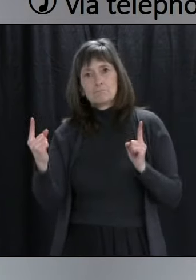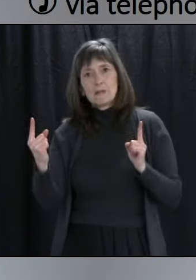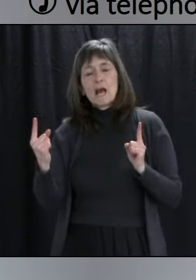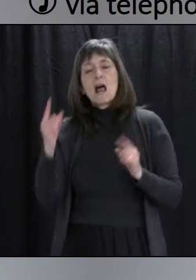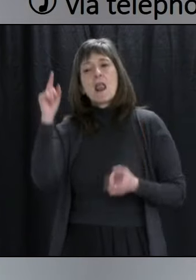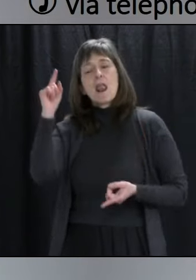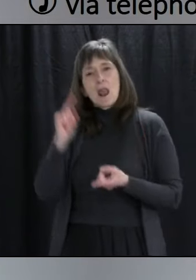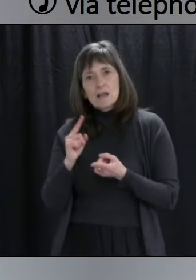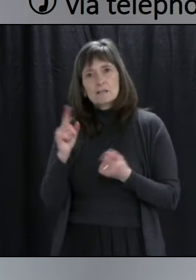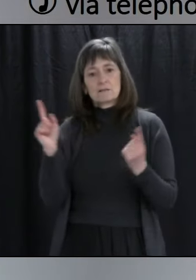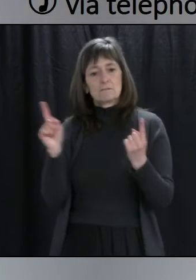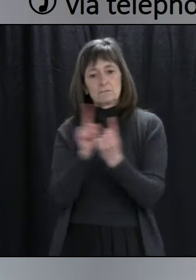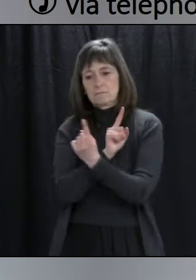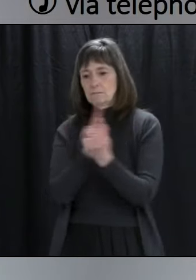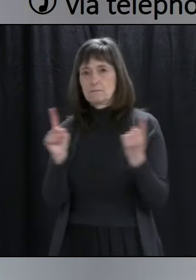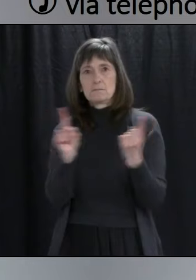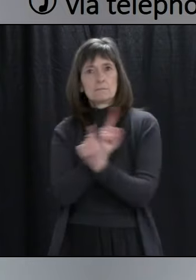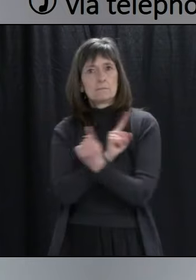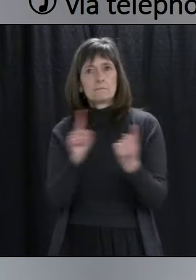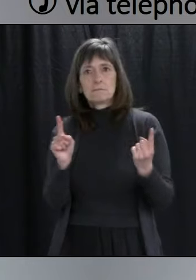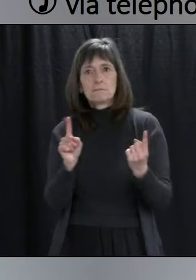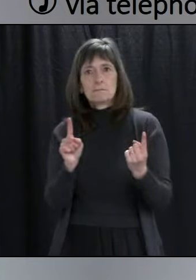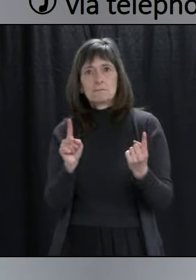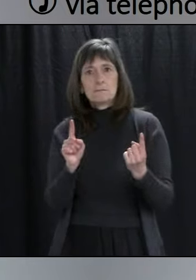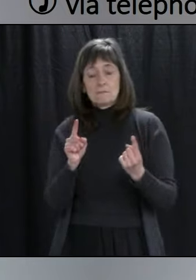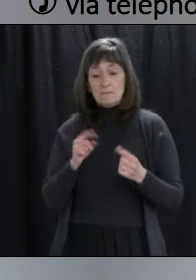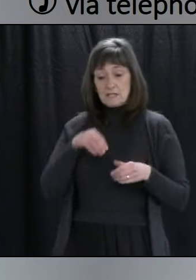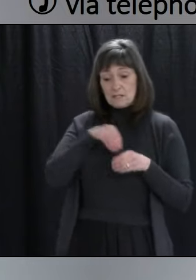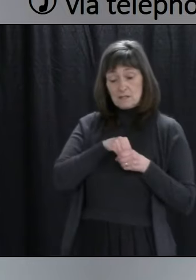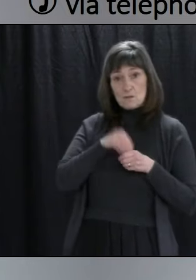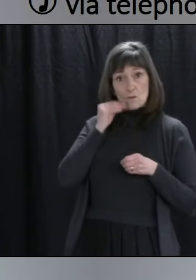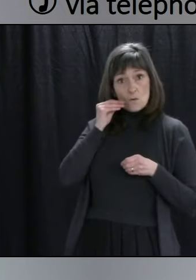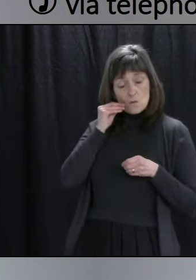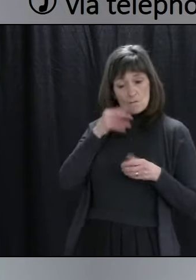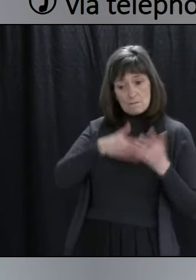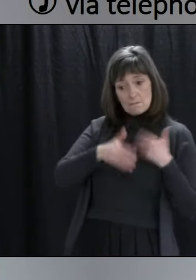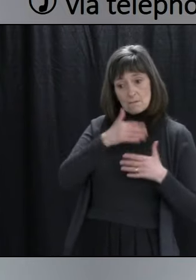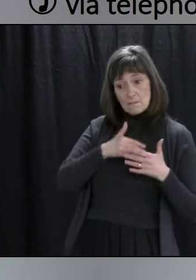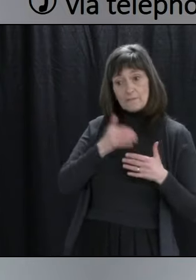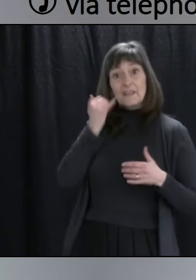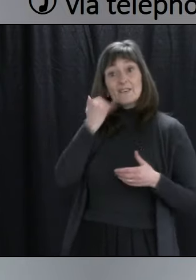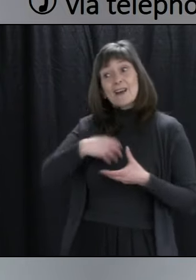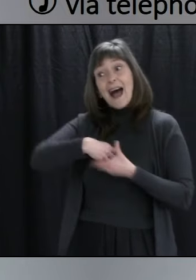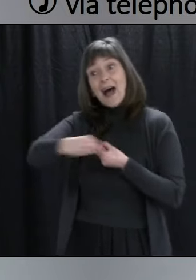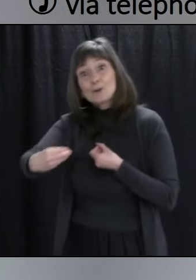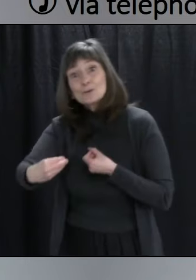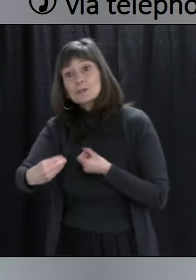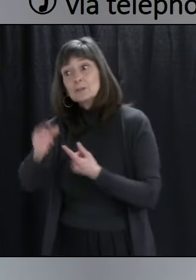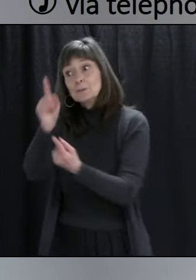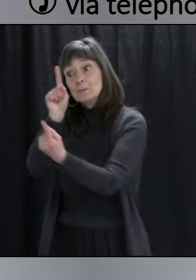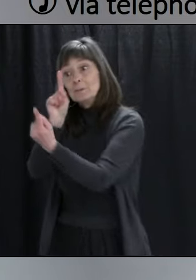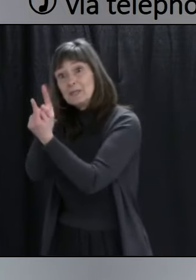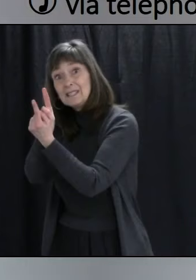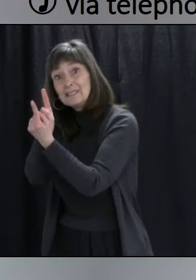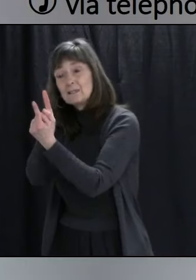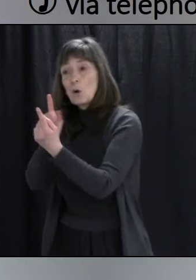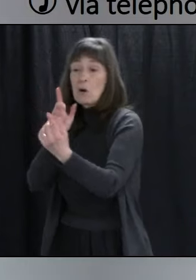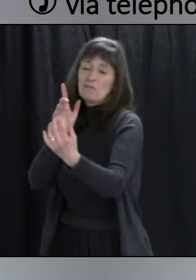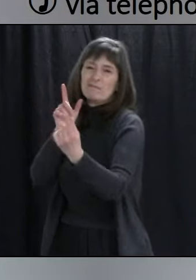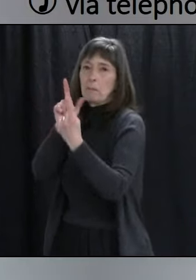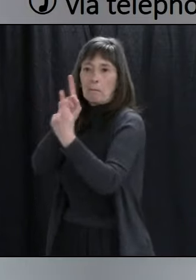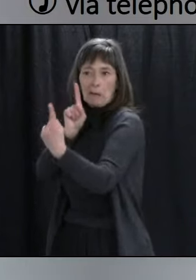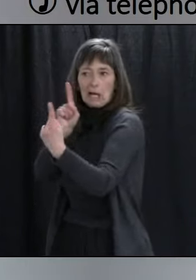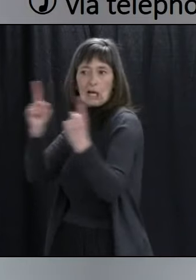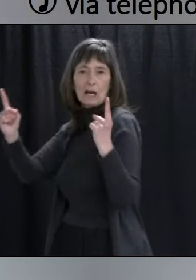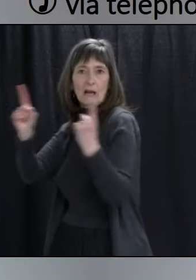face-to-face interactions anybody has with people outside their bubble to 3 a day and no more. The Premier said the time is